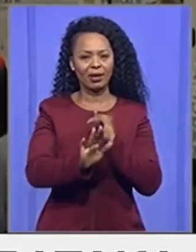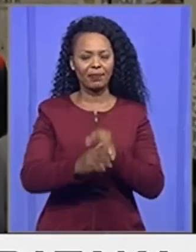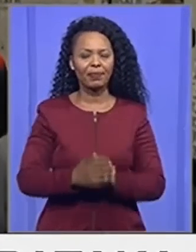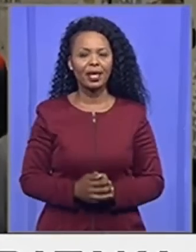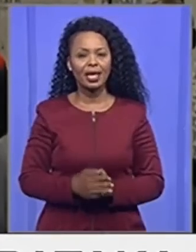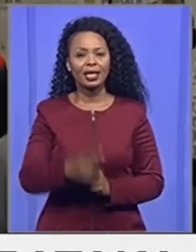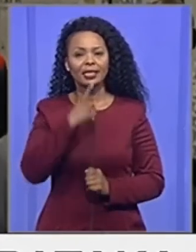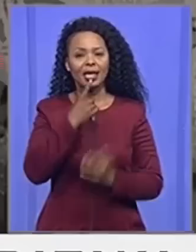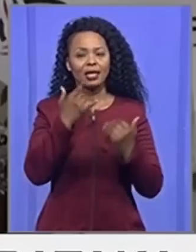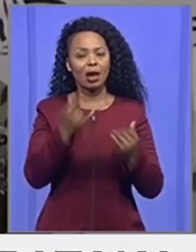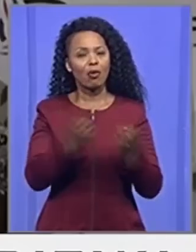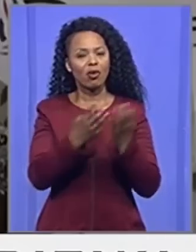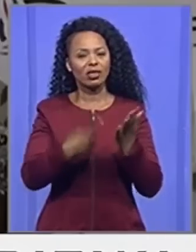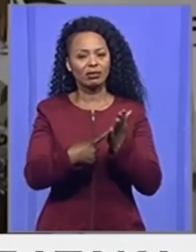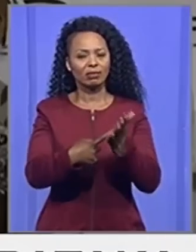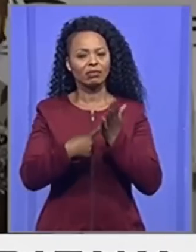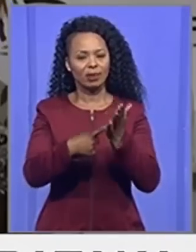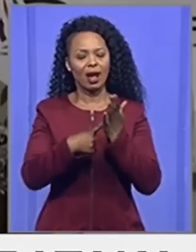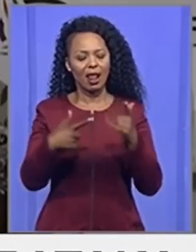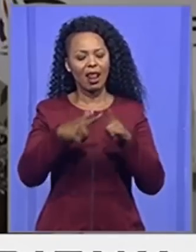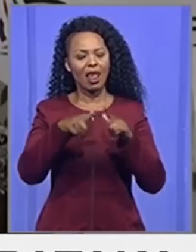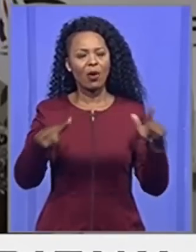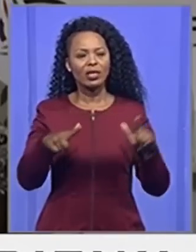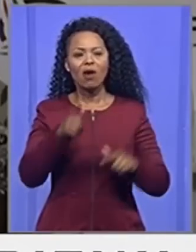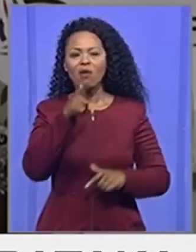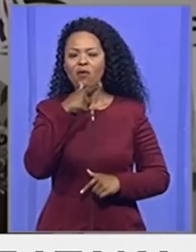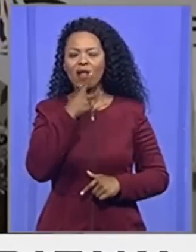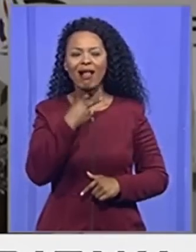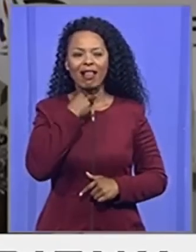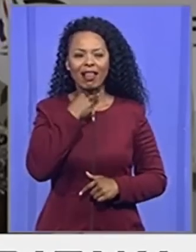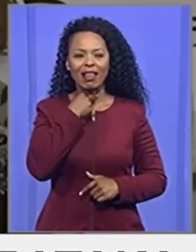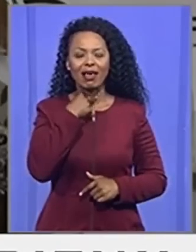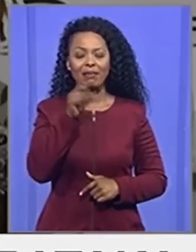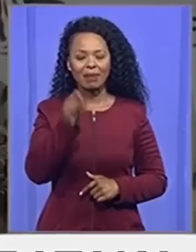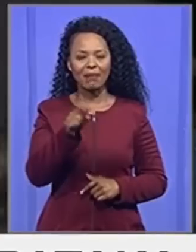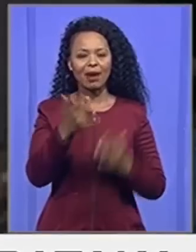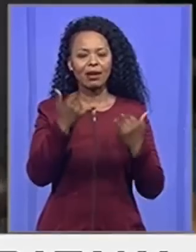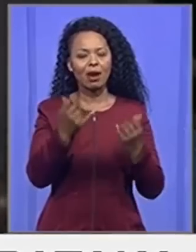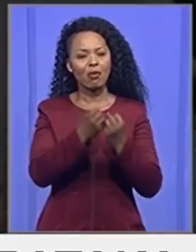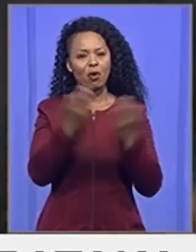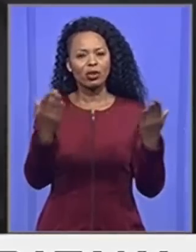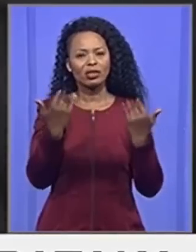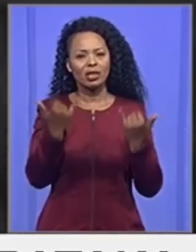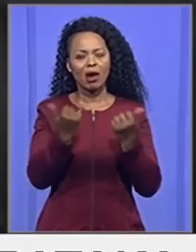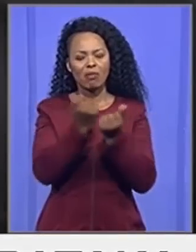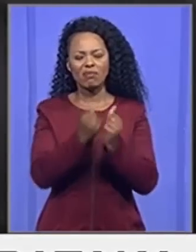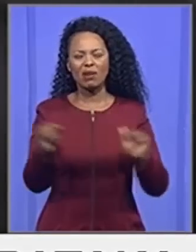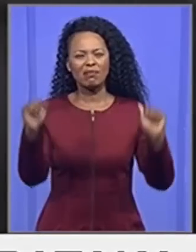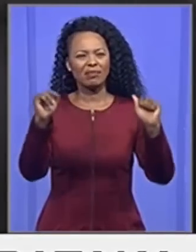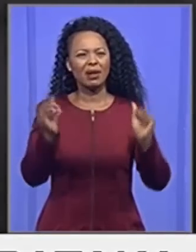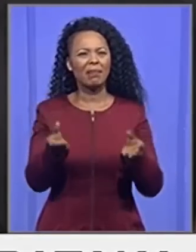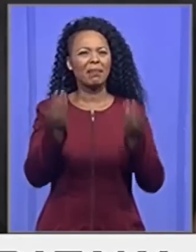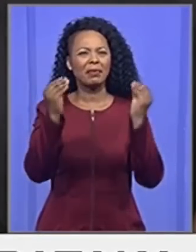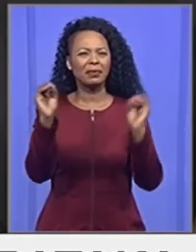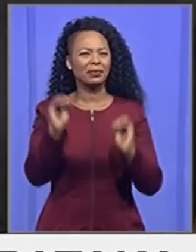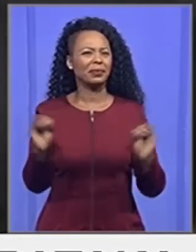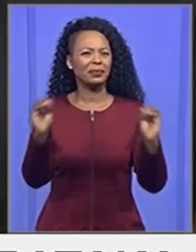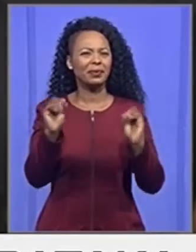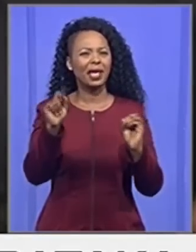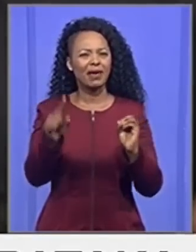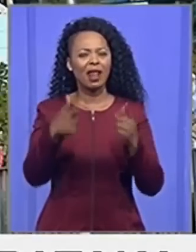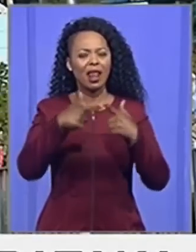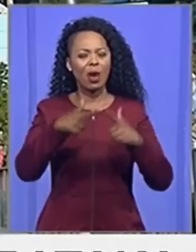go palelwa ke go buisana ka leleme la kwa gae go ka kwafatsa seabe sa baagi mo demokrasing. Se ke jaaka